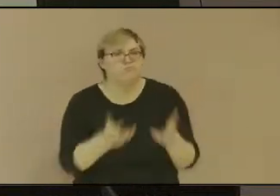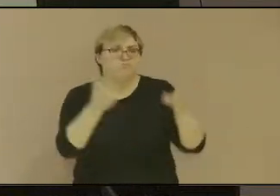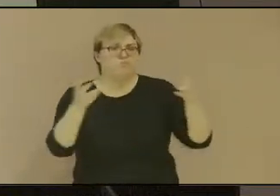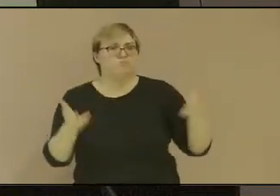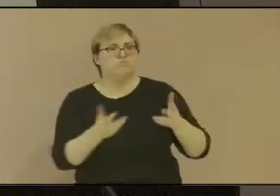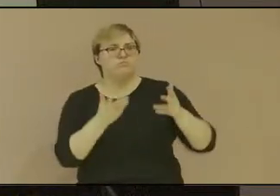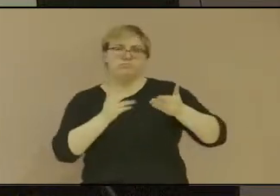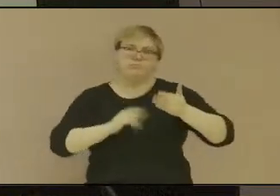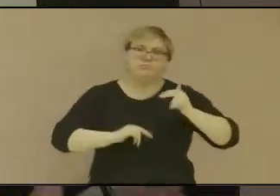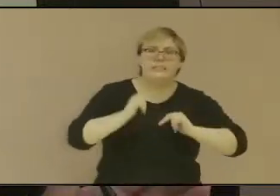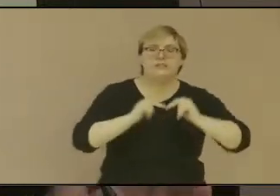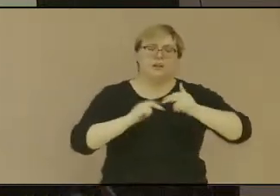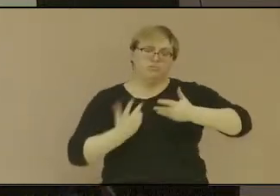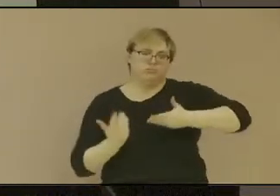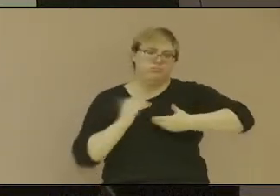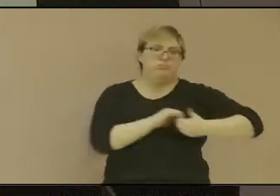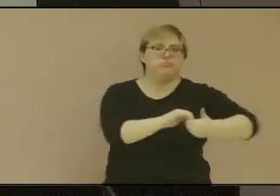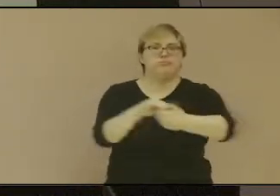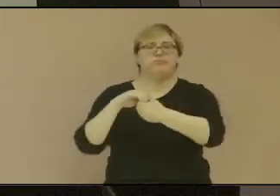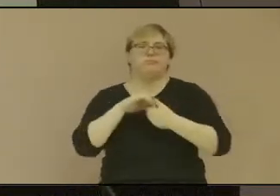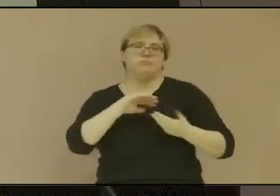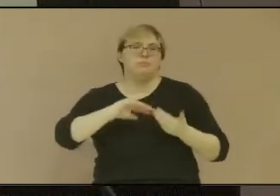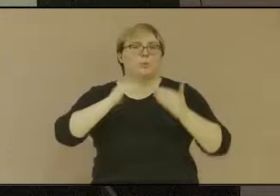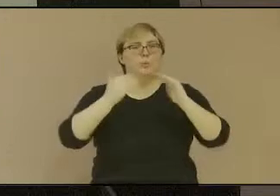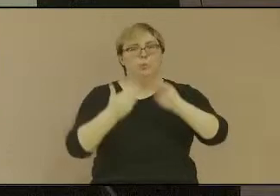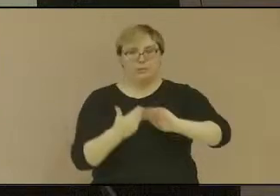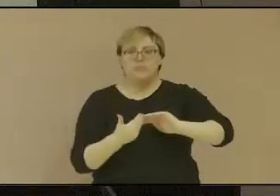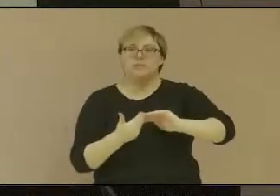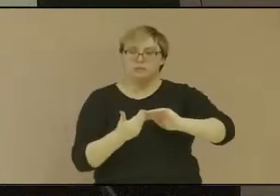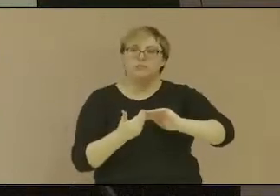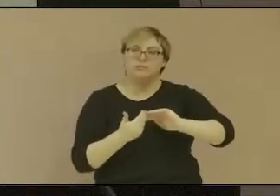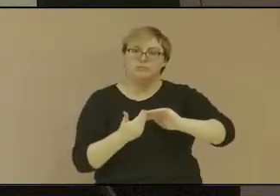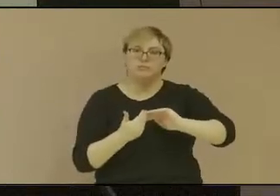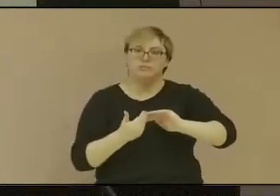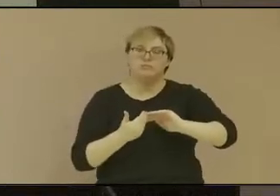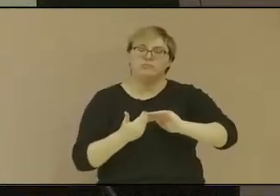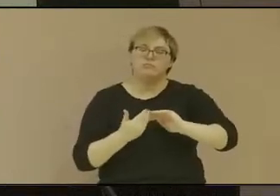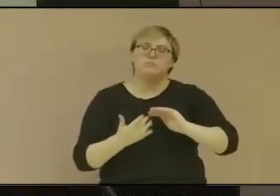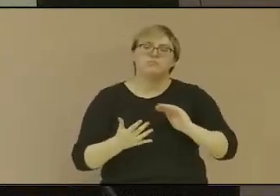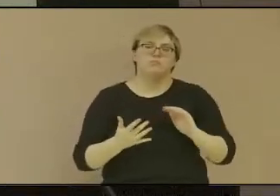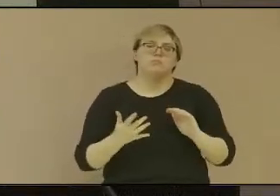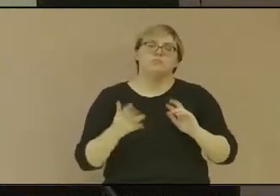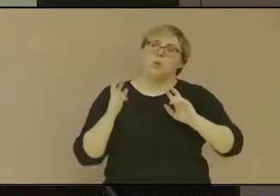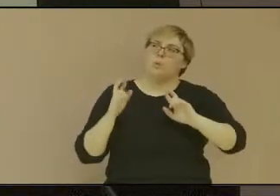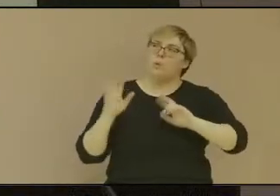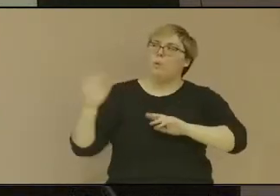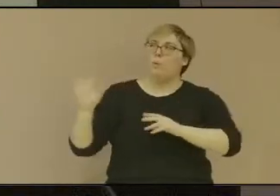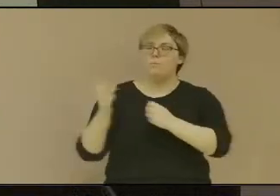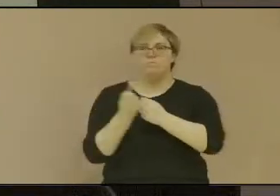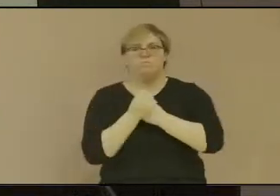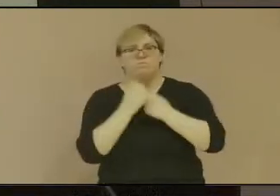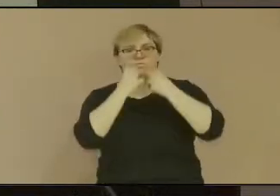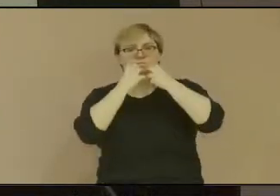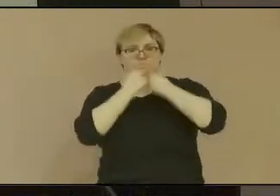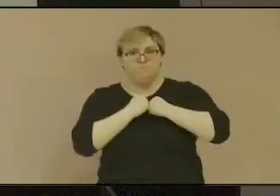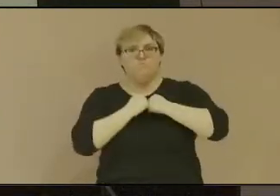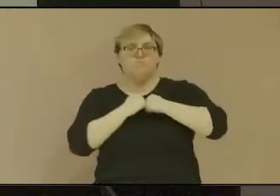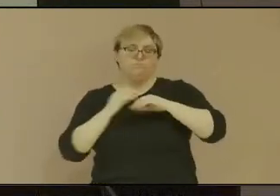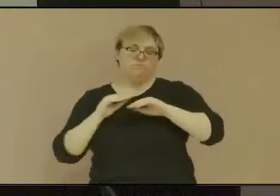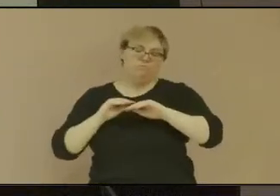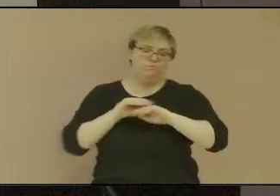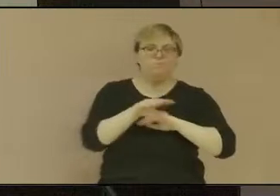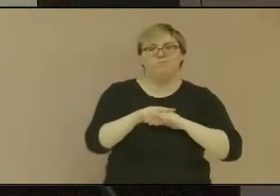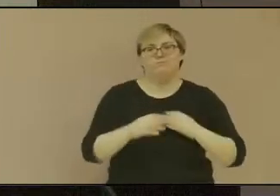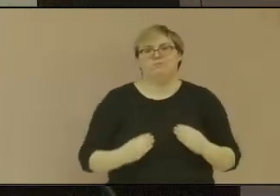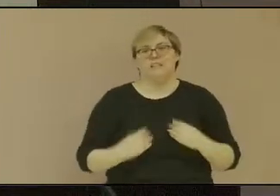we like to think defines us here at King's, was the inspiration for this lecture series,